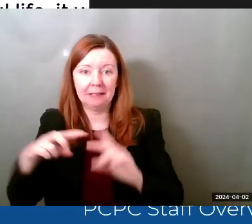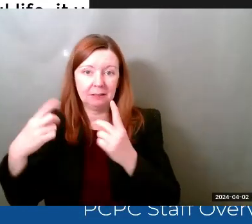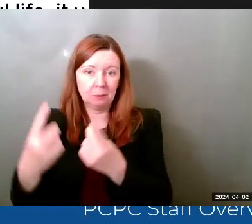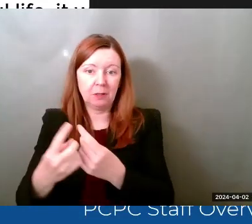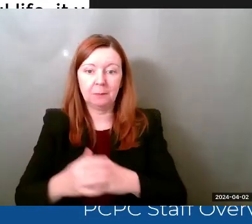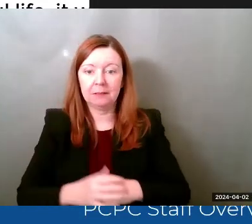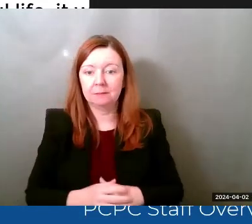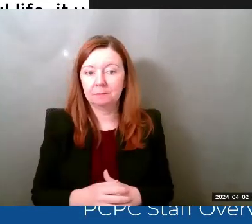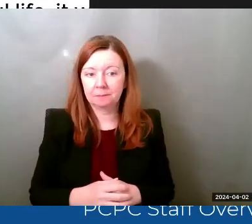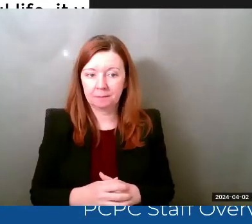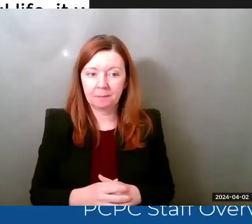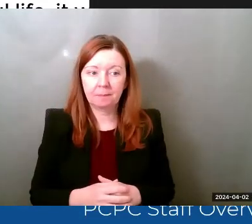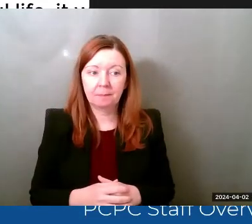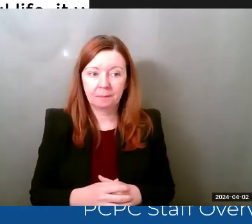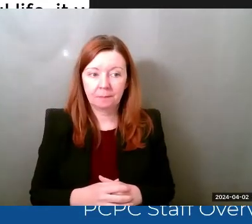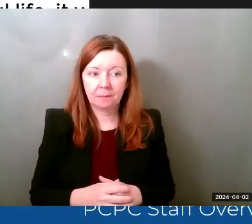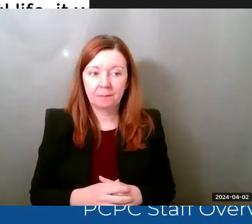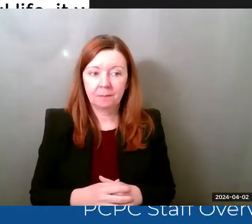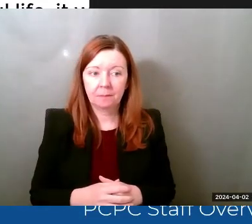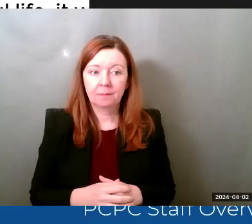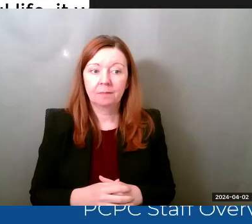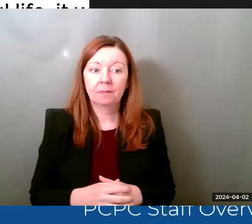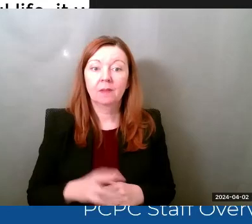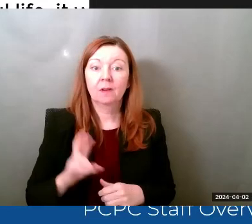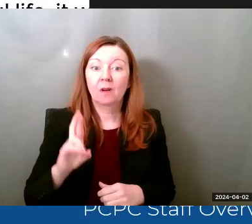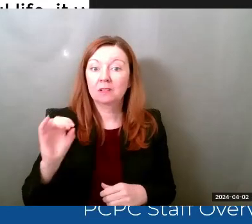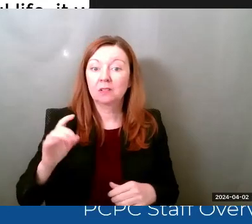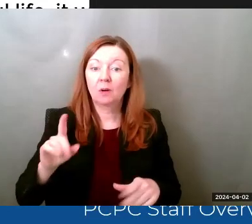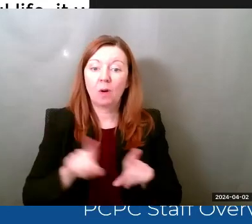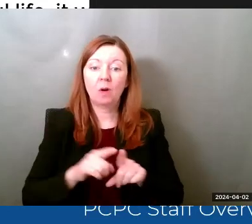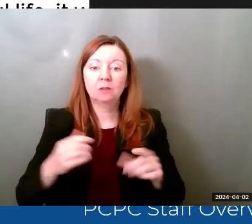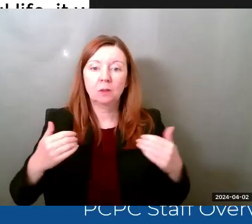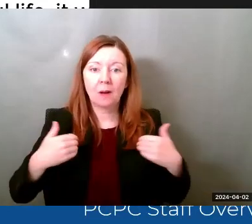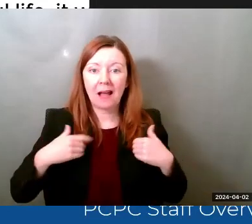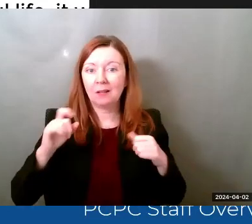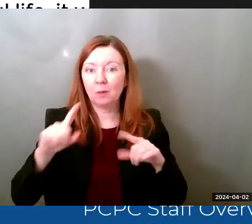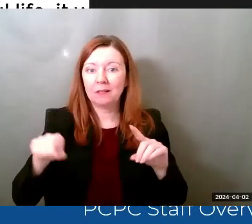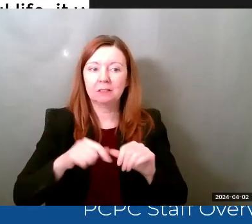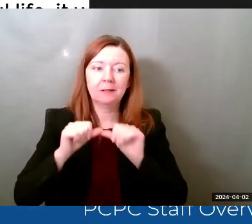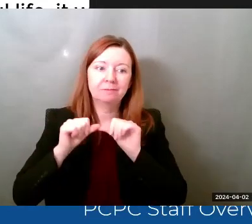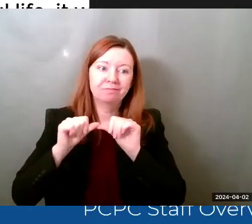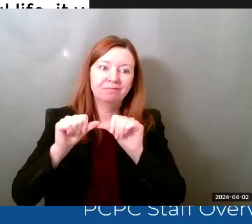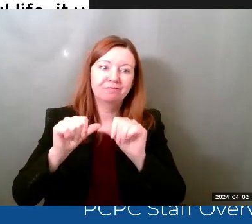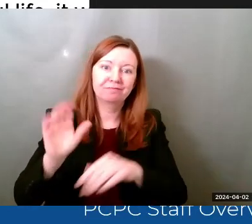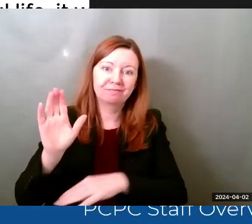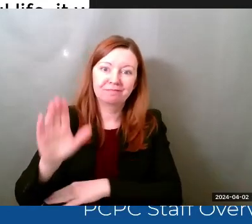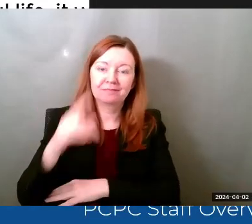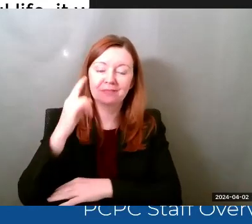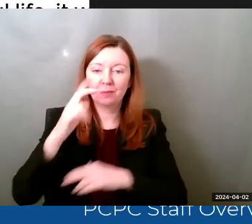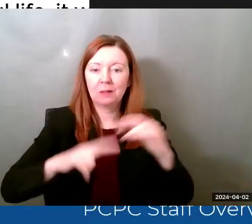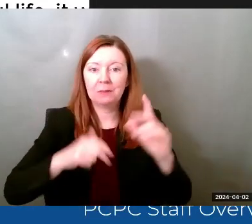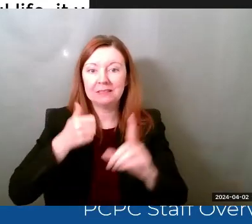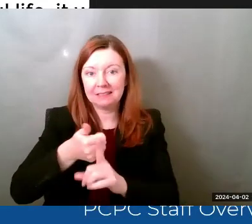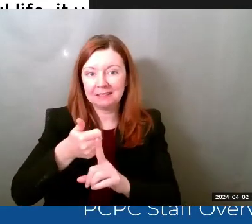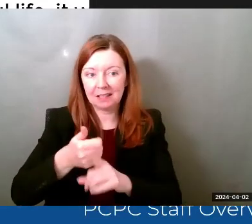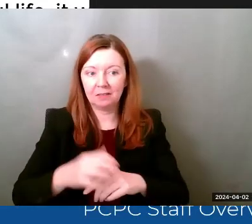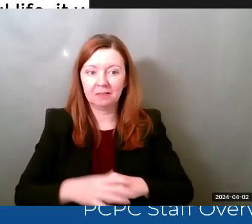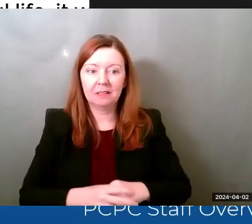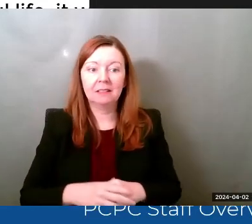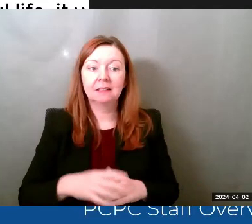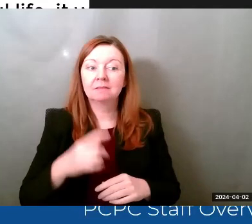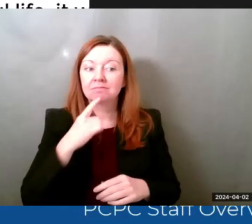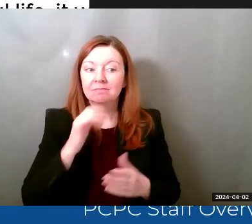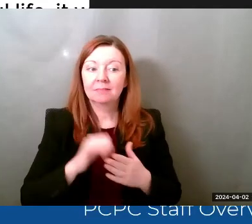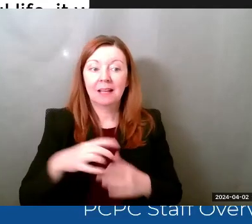police departments. The RCO also had questions about the longevity of the building itself and noted